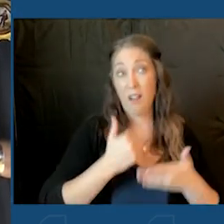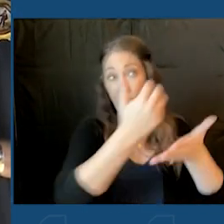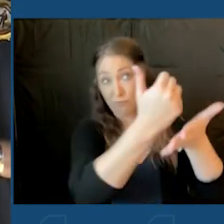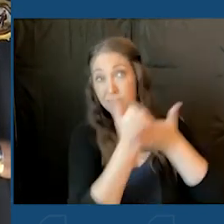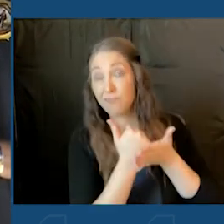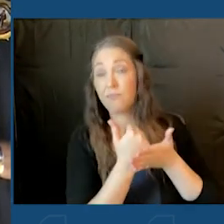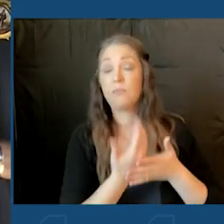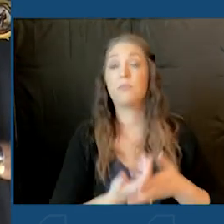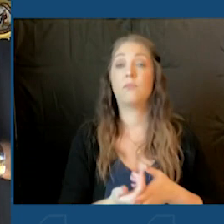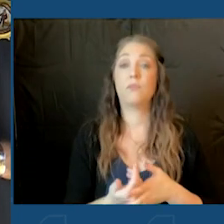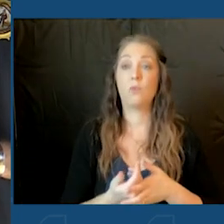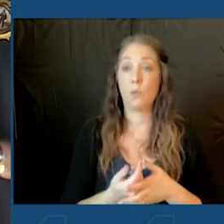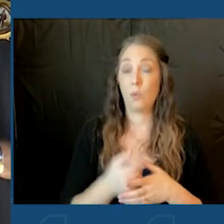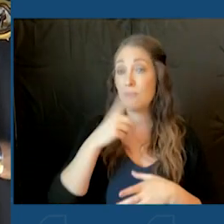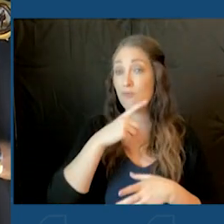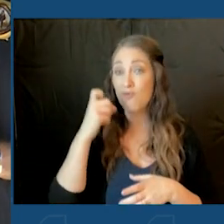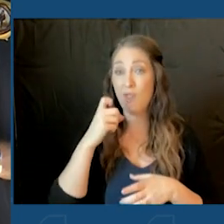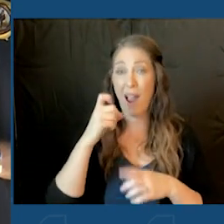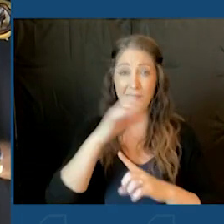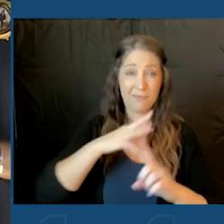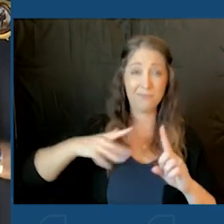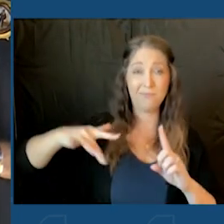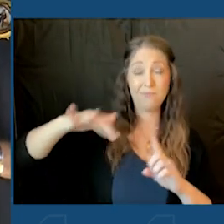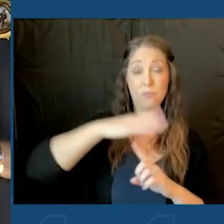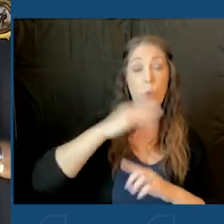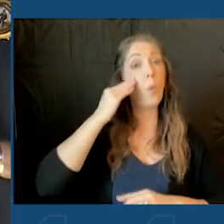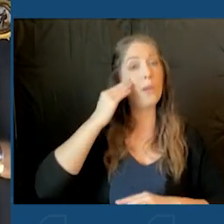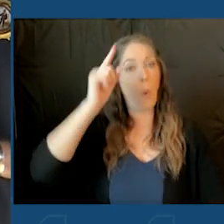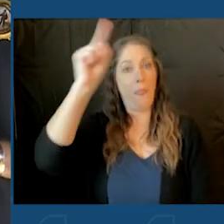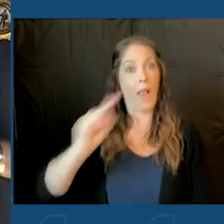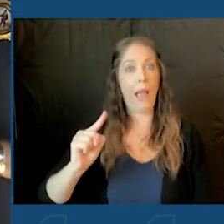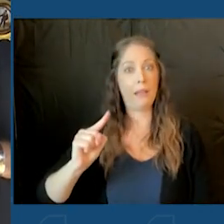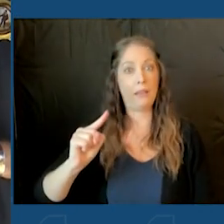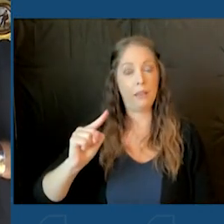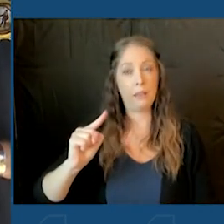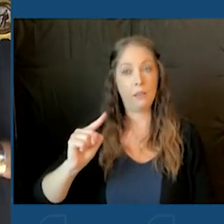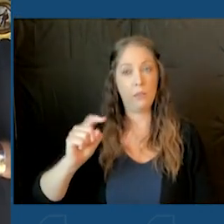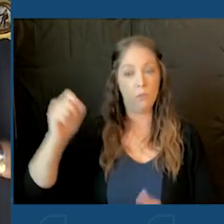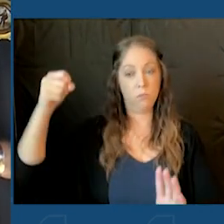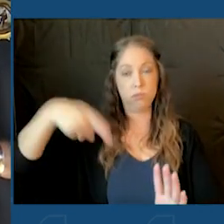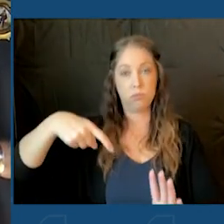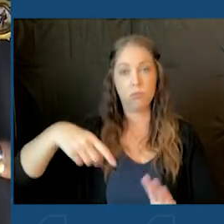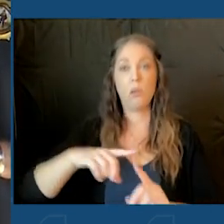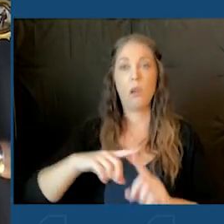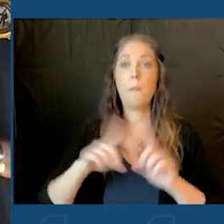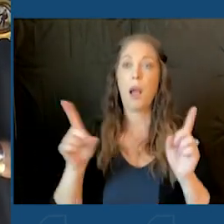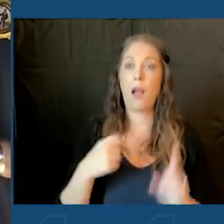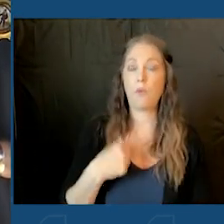are extremely dry conditions. We know it was a lightning strike, but I just came from an event in Queens.